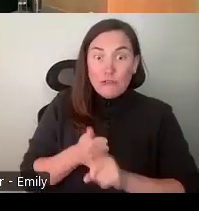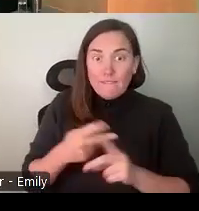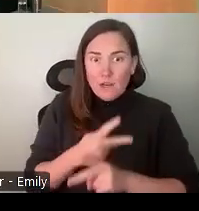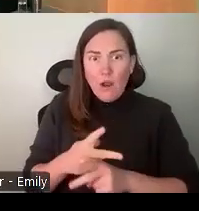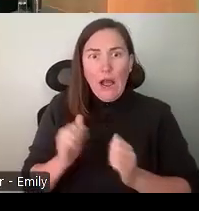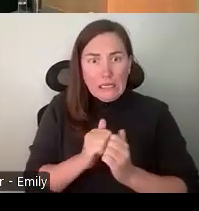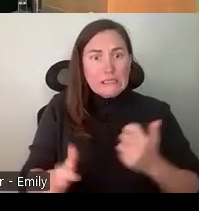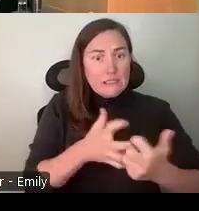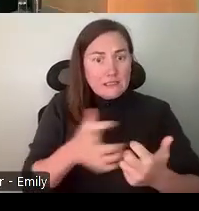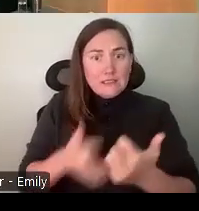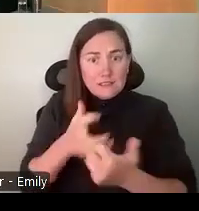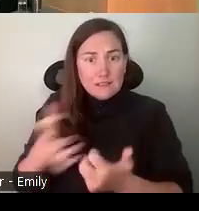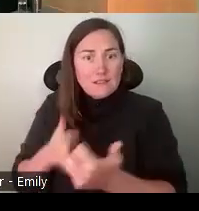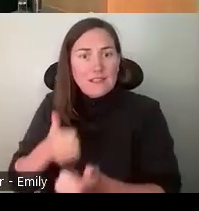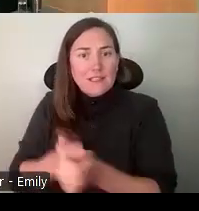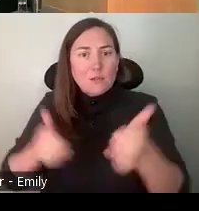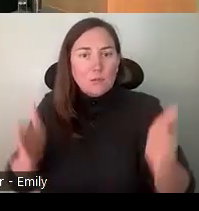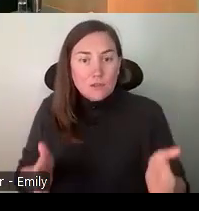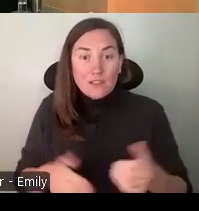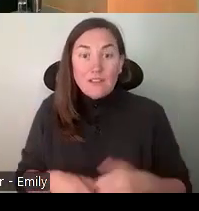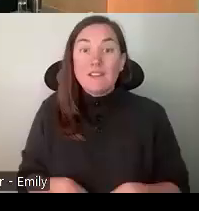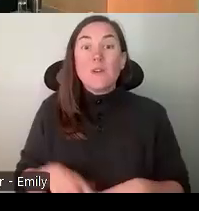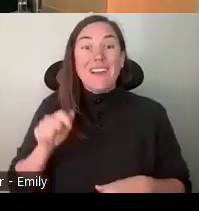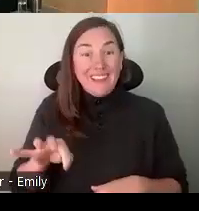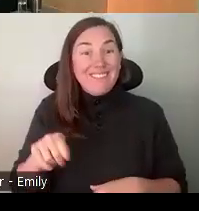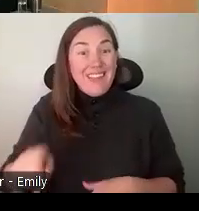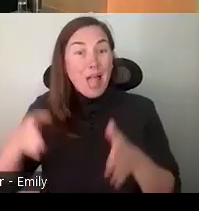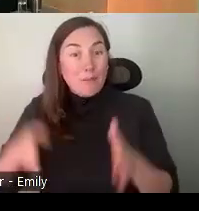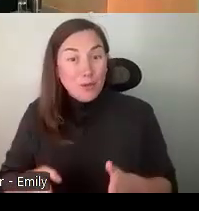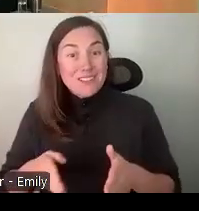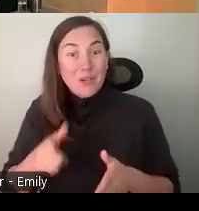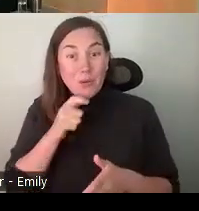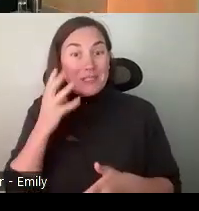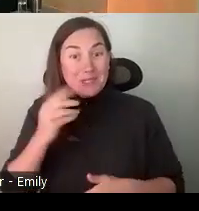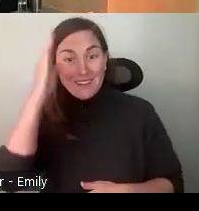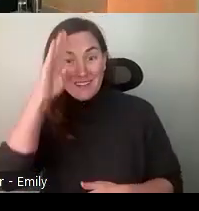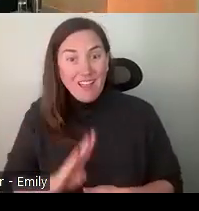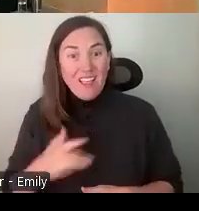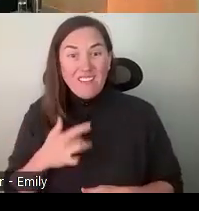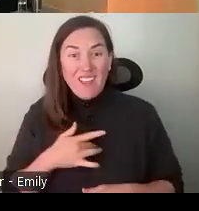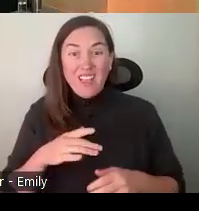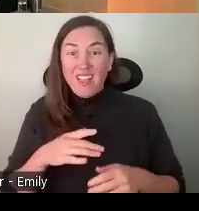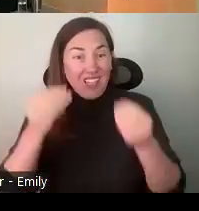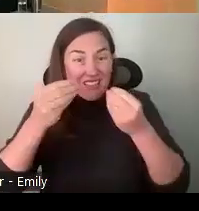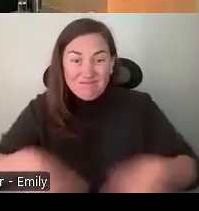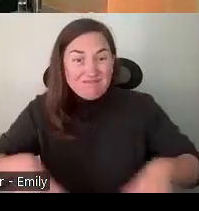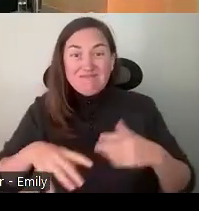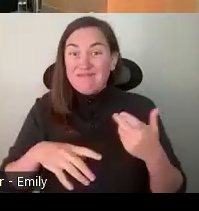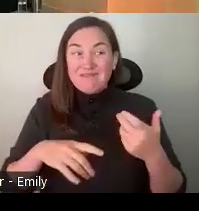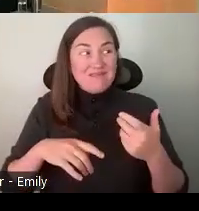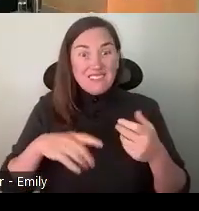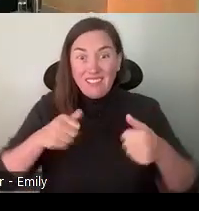some individuals begin assuming that they don't do anything anyway. In fact, we've had many of our own